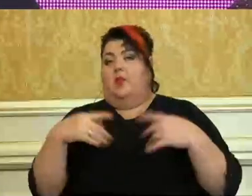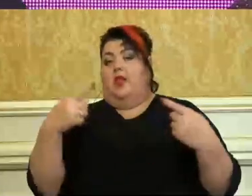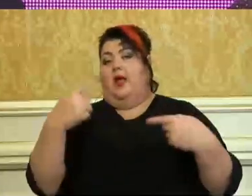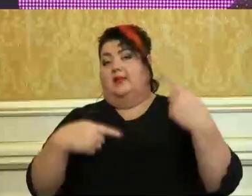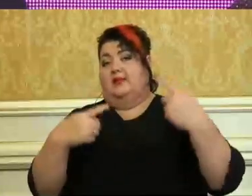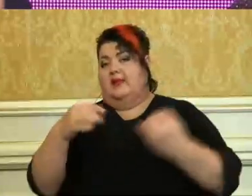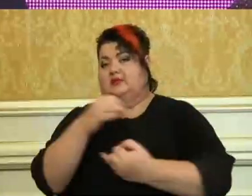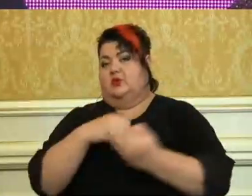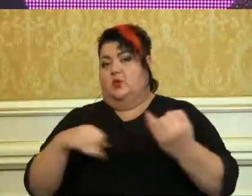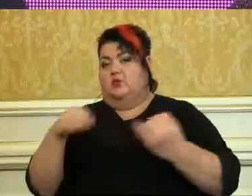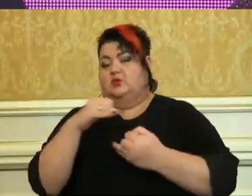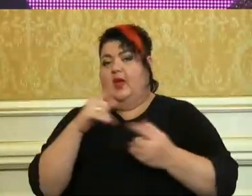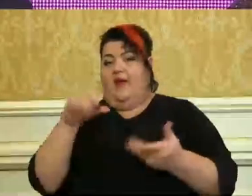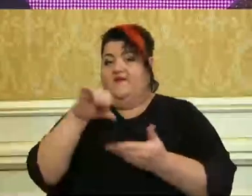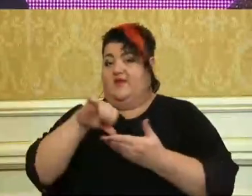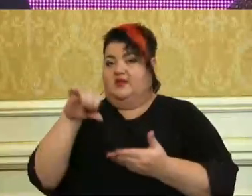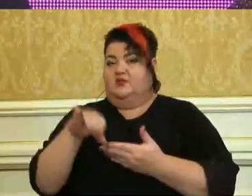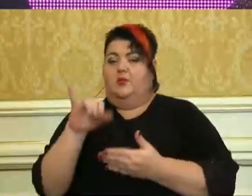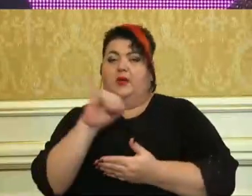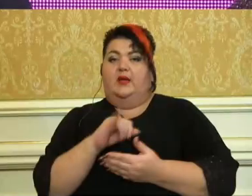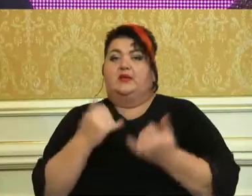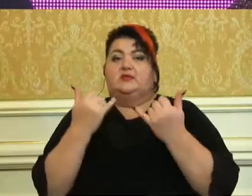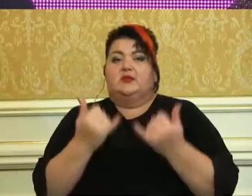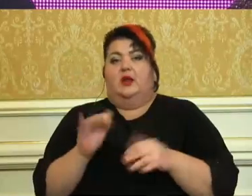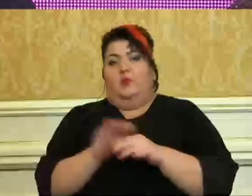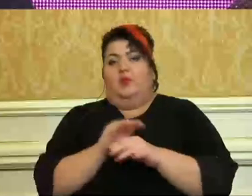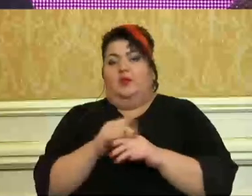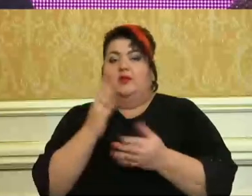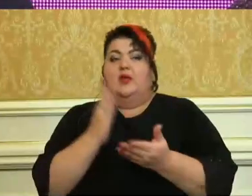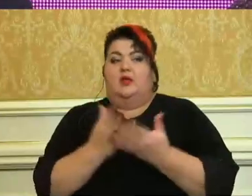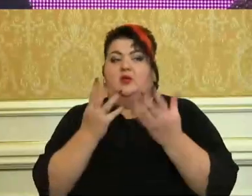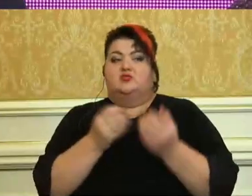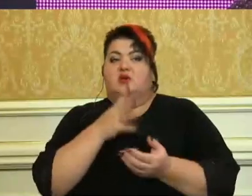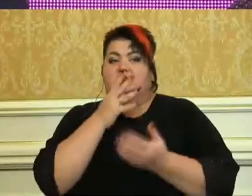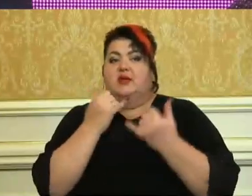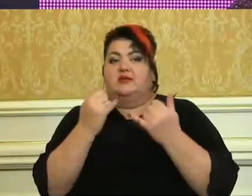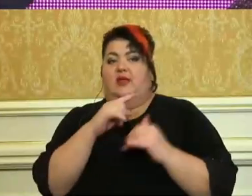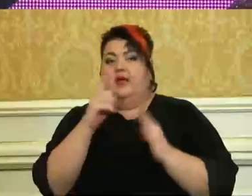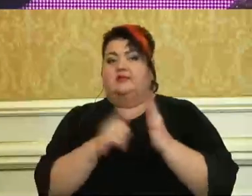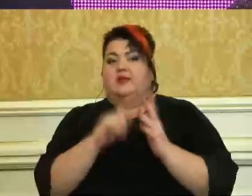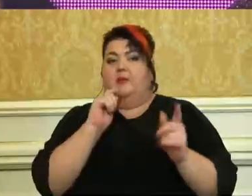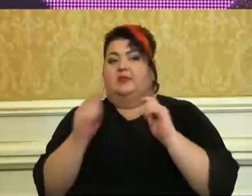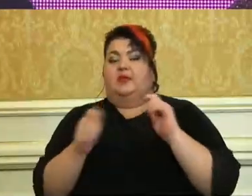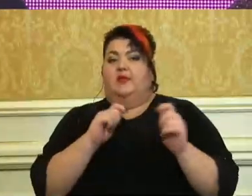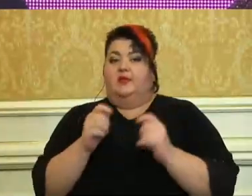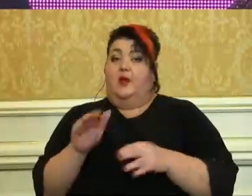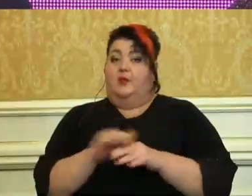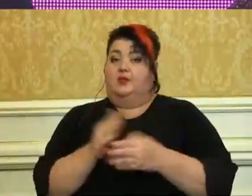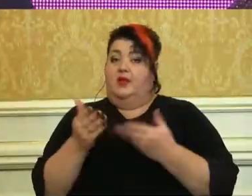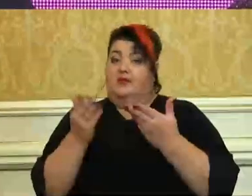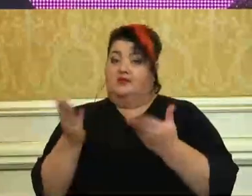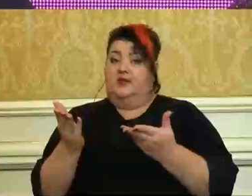we had such a wonderful presentations, and for right now, we have time for